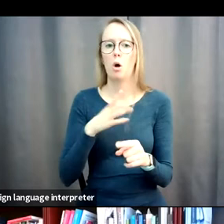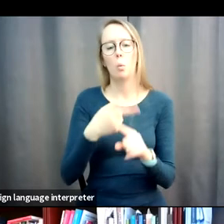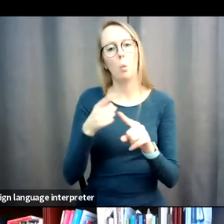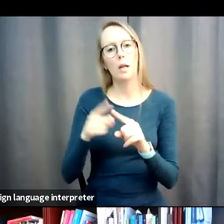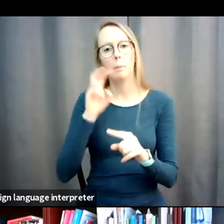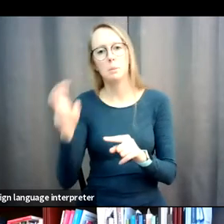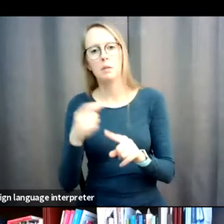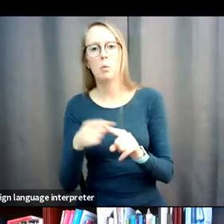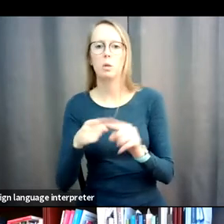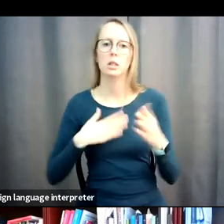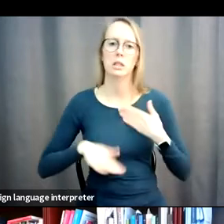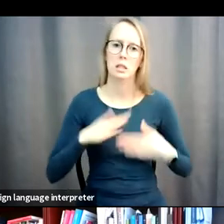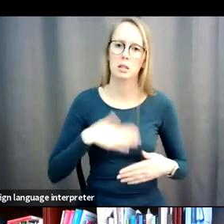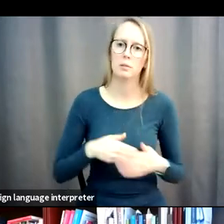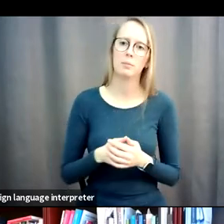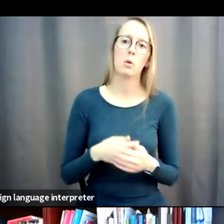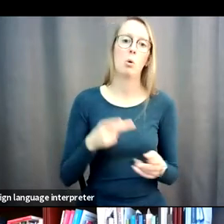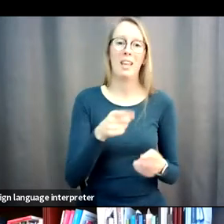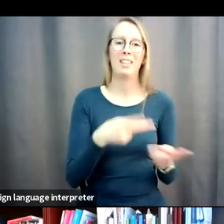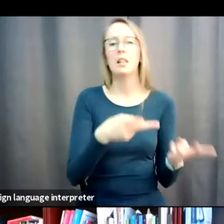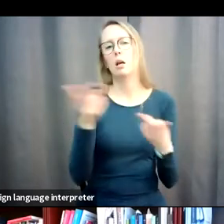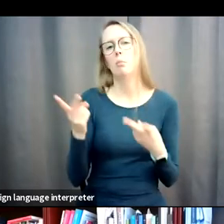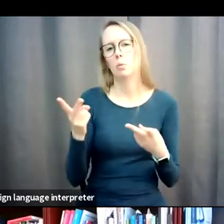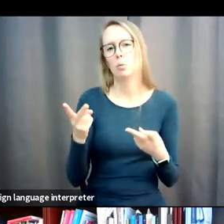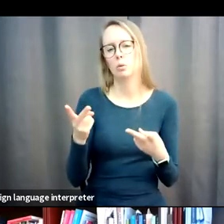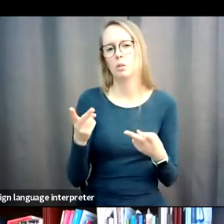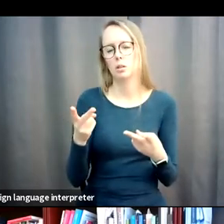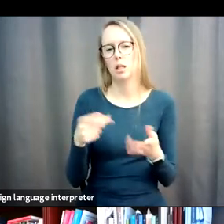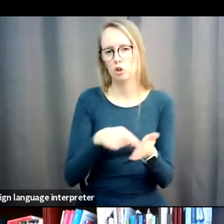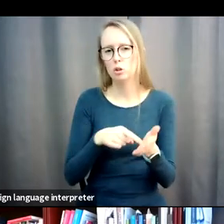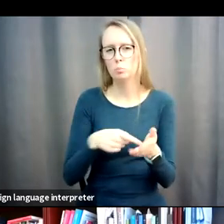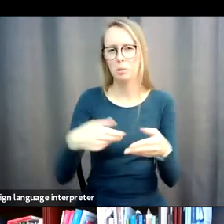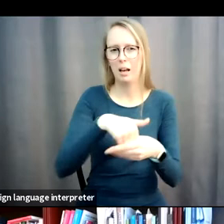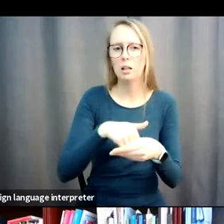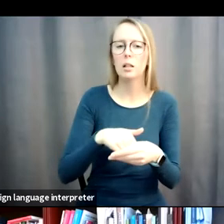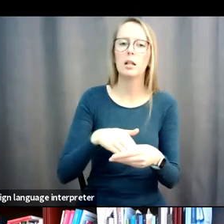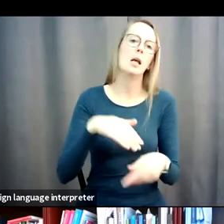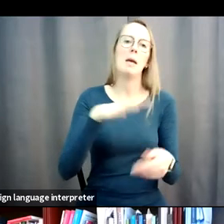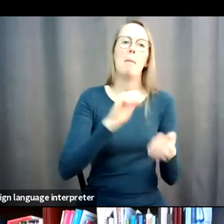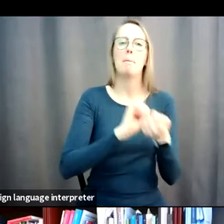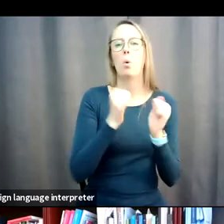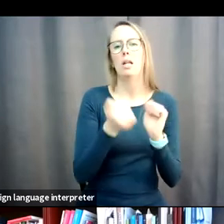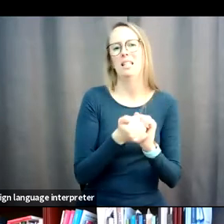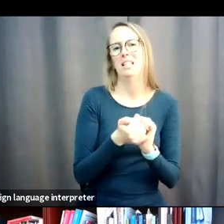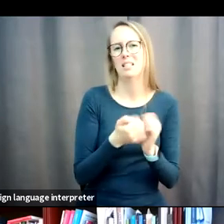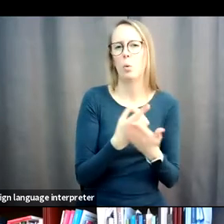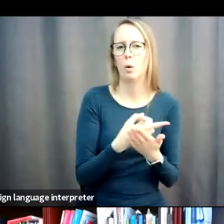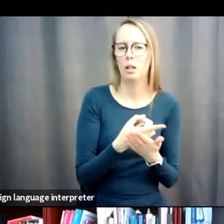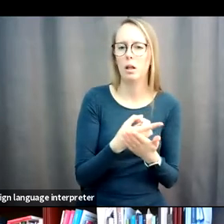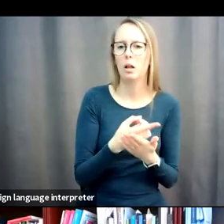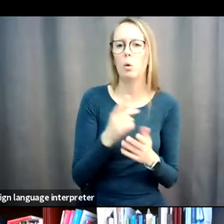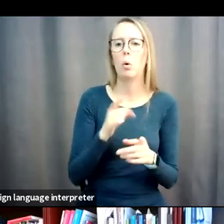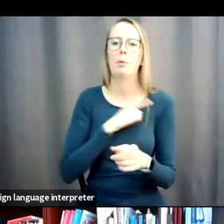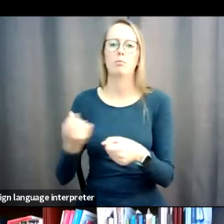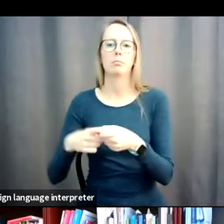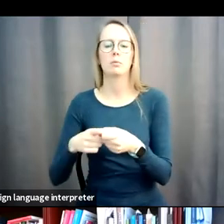interests. This democratic kind of participation is more politically oriented and it's closely linked to the